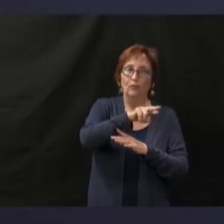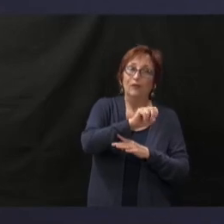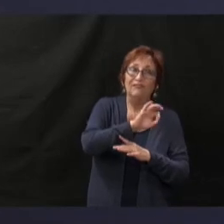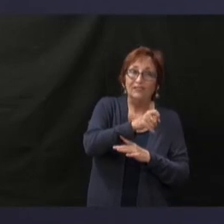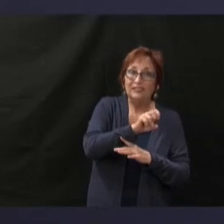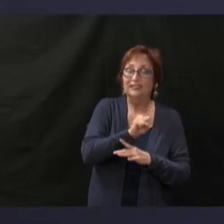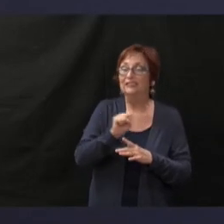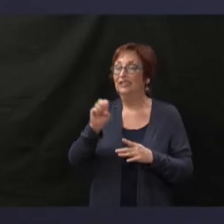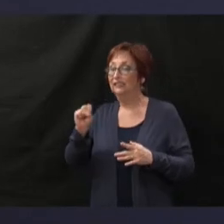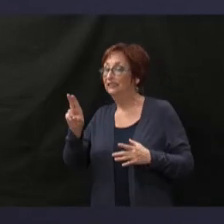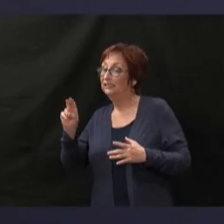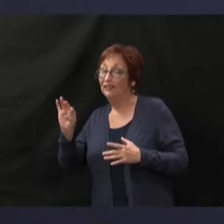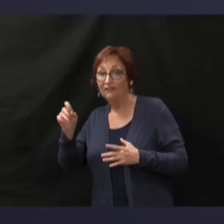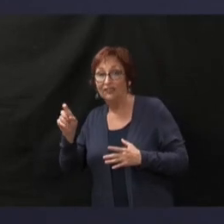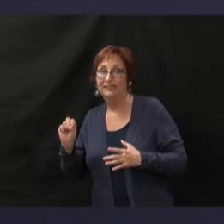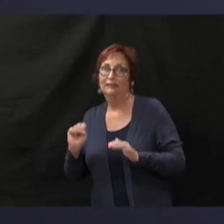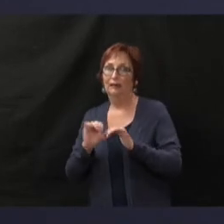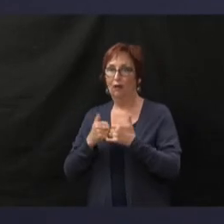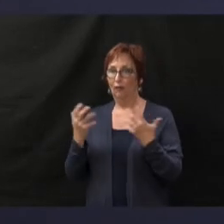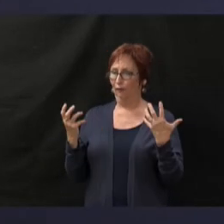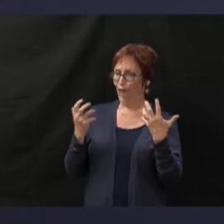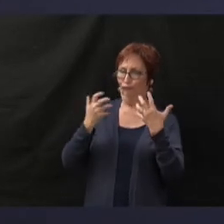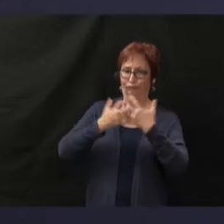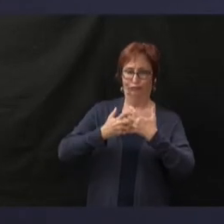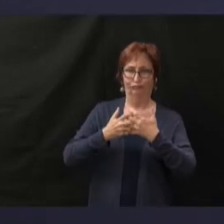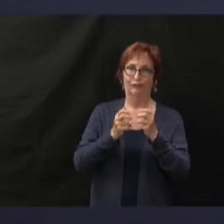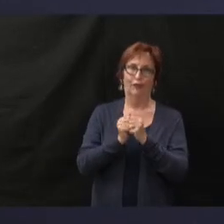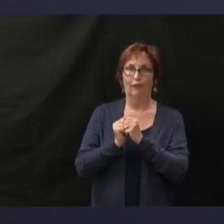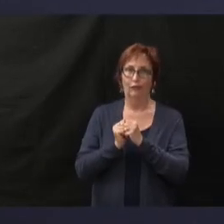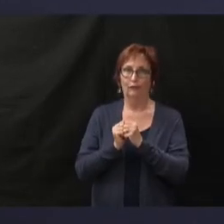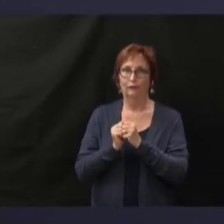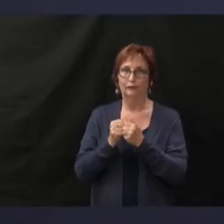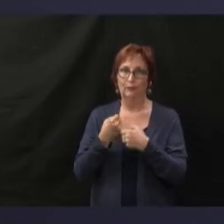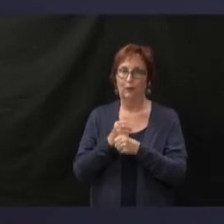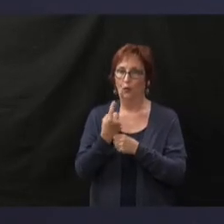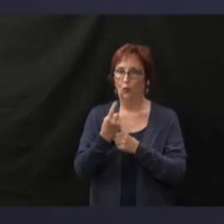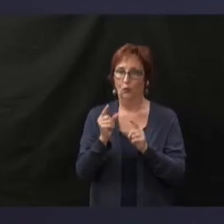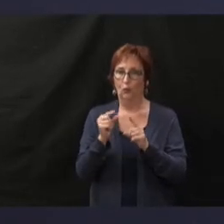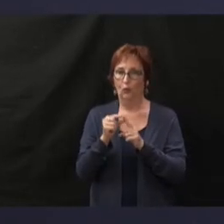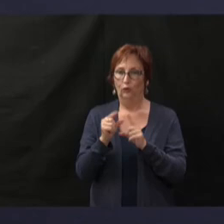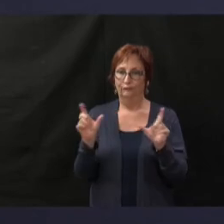together. Okay? All right.